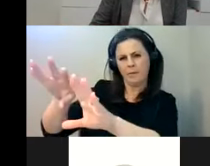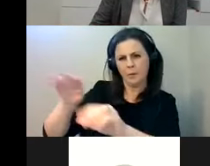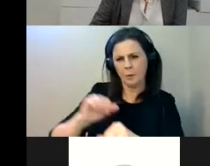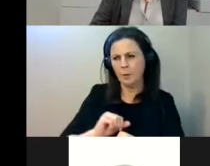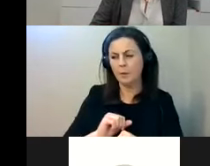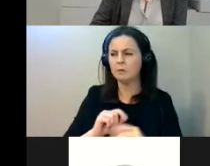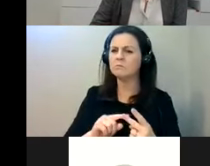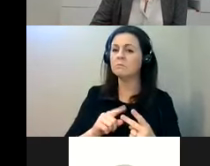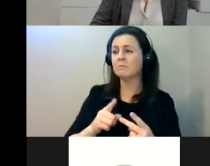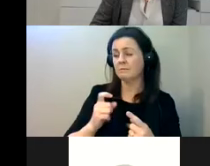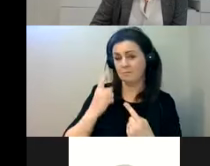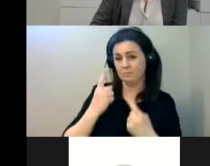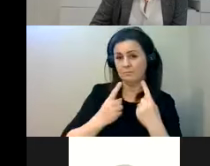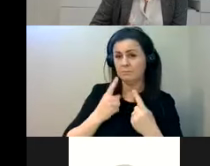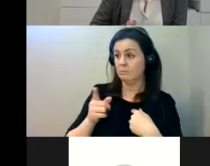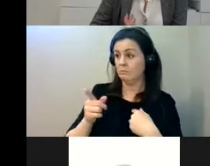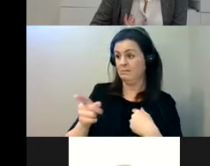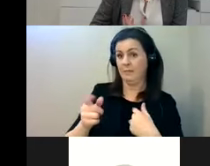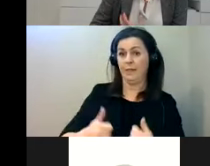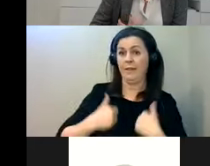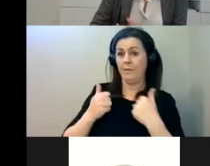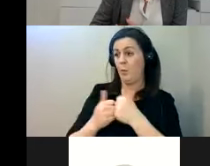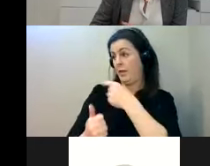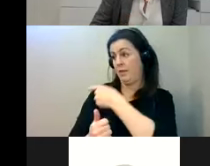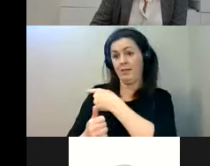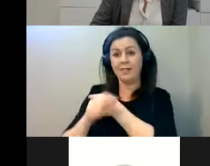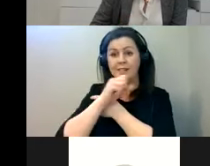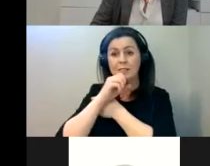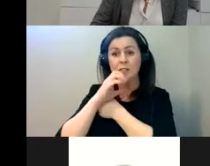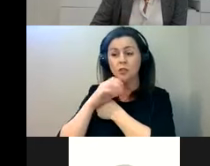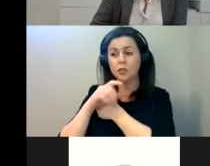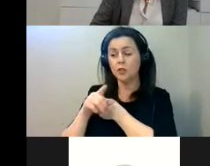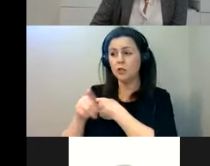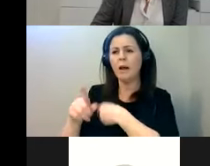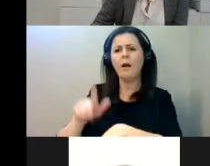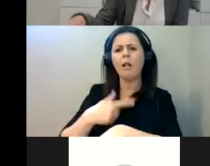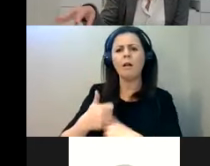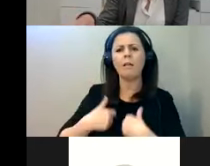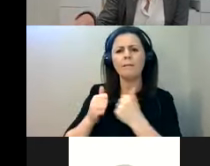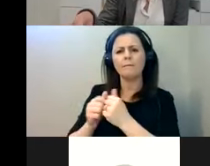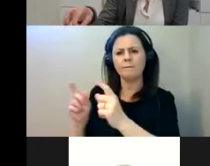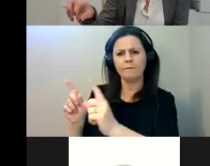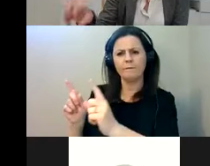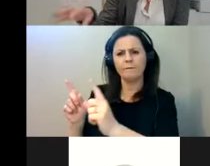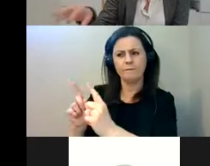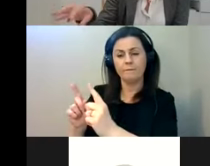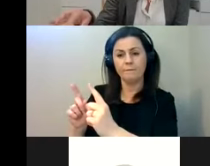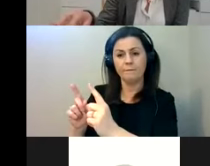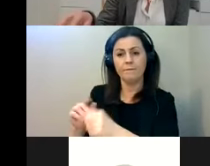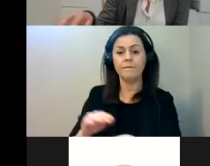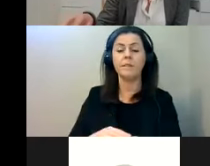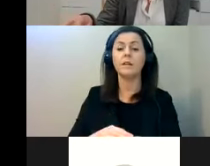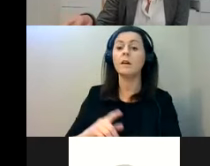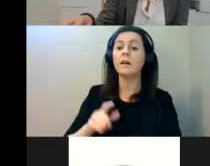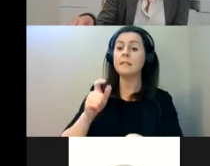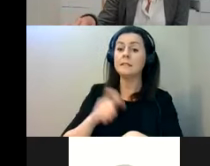been there? And when the person whose house is being used, at the time that they went to live there, was